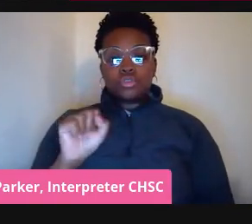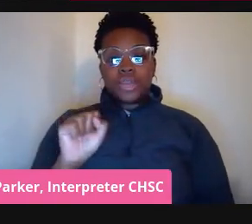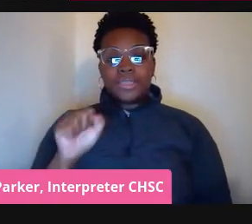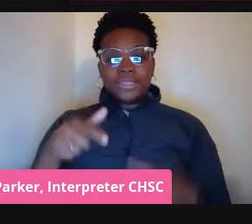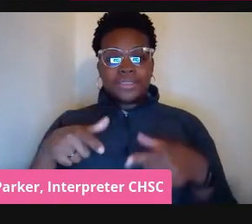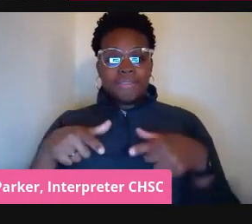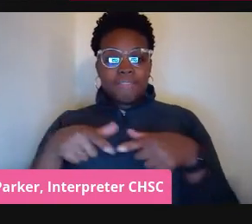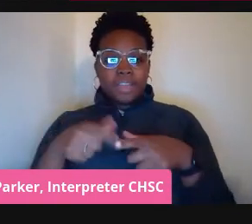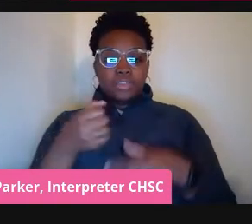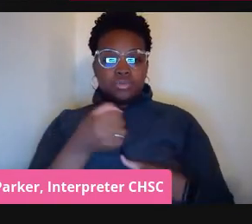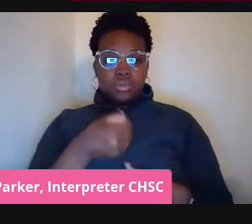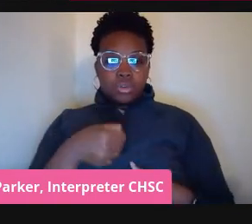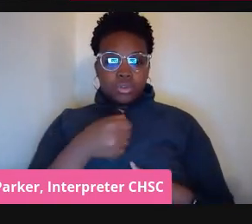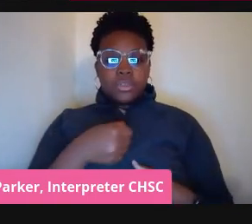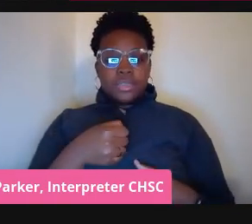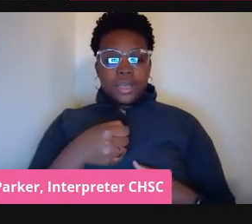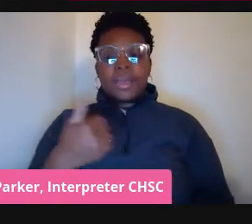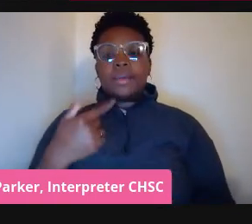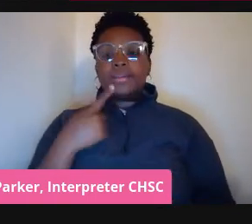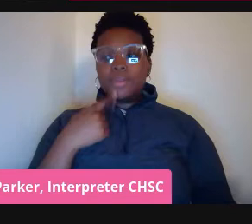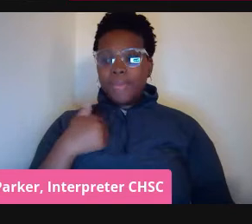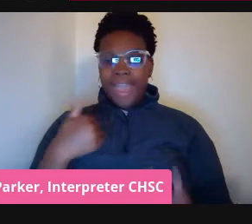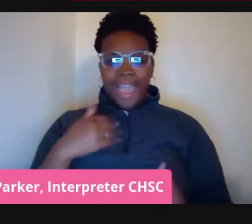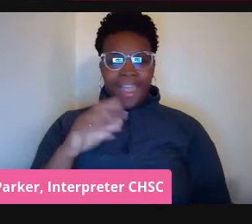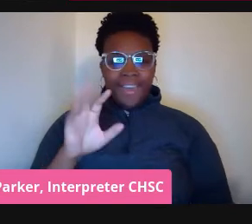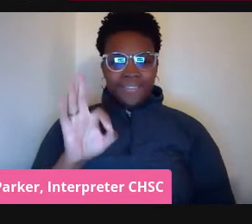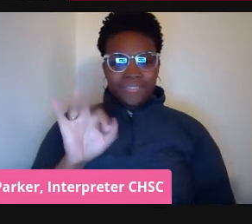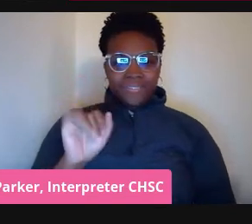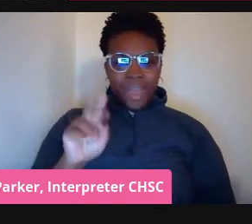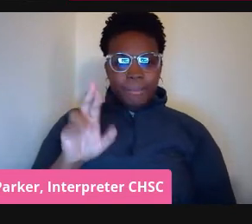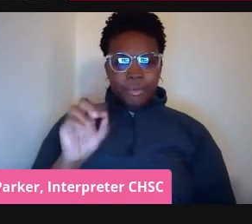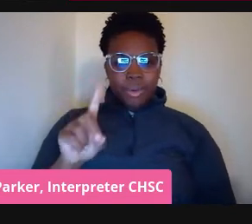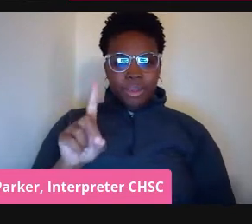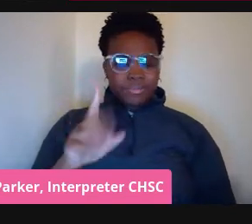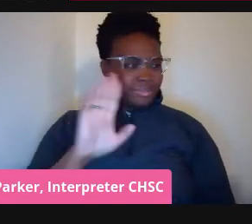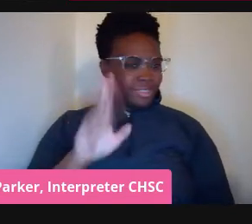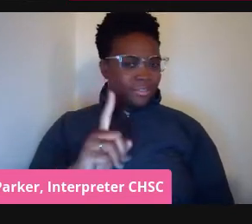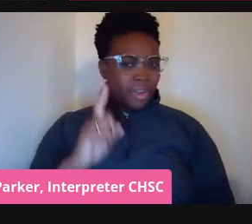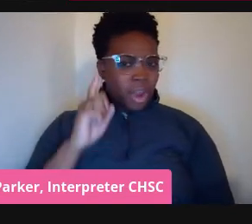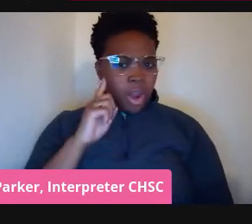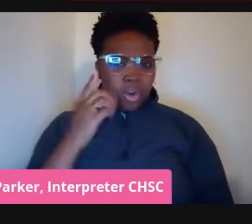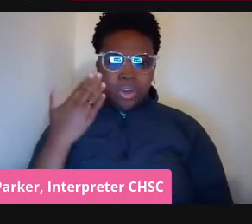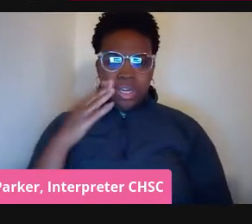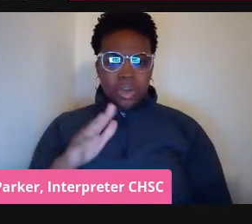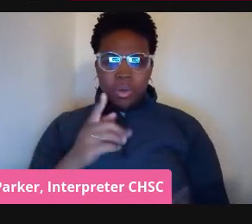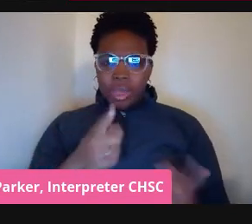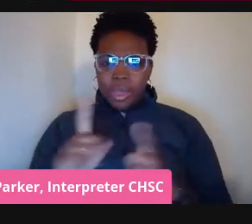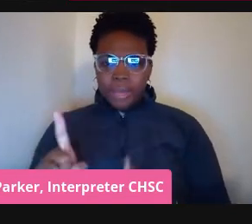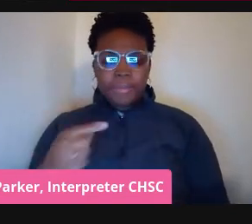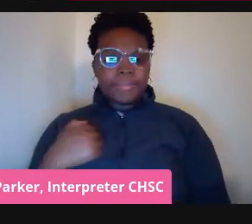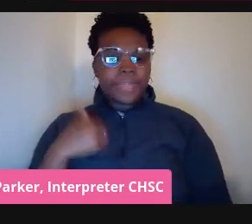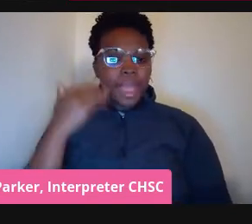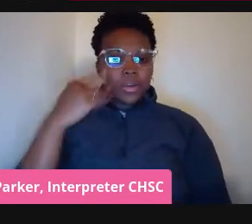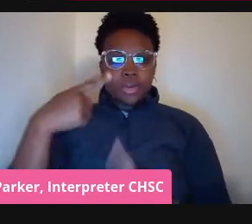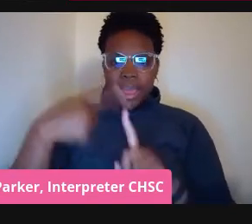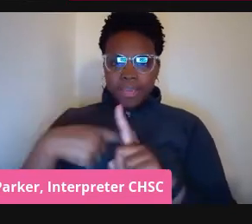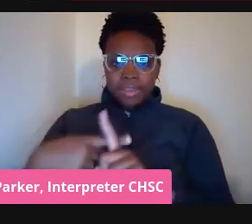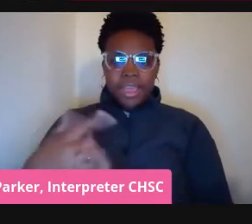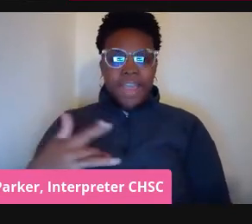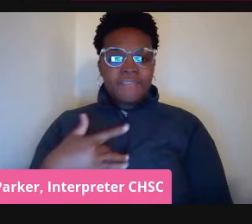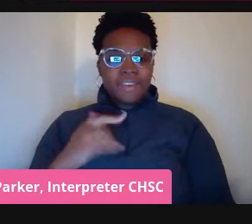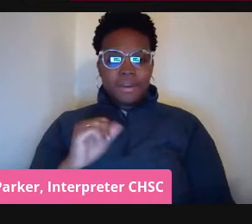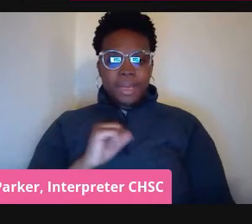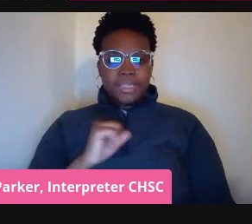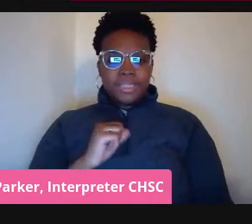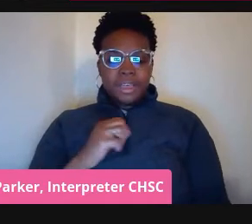that I have fibroid tumors. Had never heard of fibroids, didn't know they existed. I just knew that every month I found myself in the